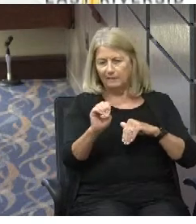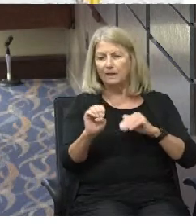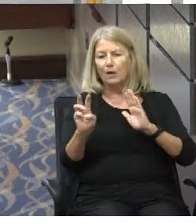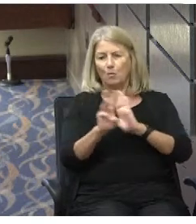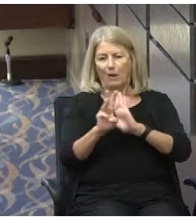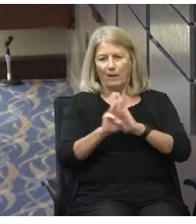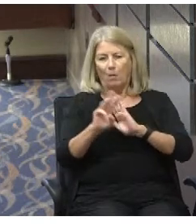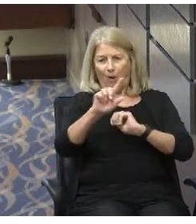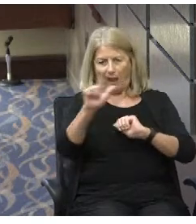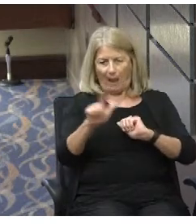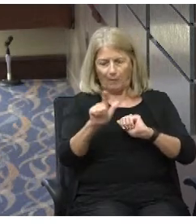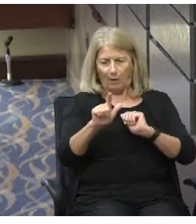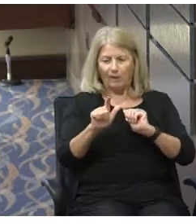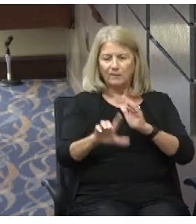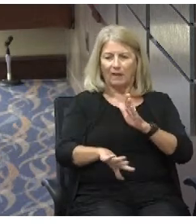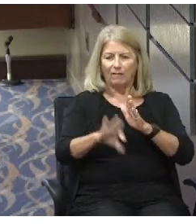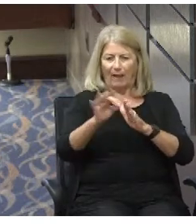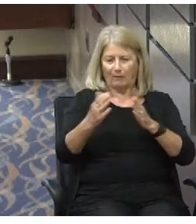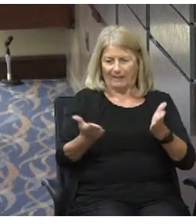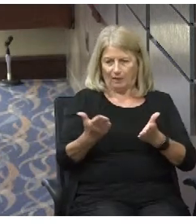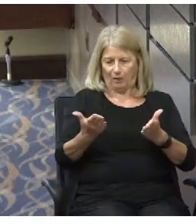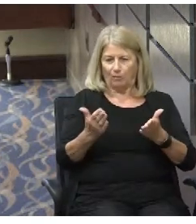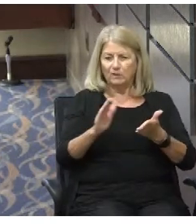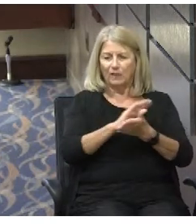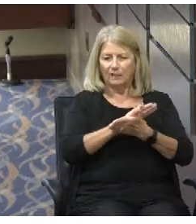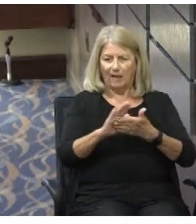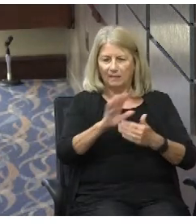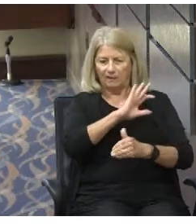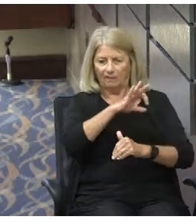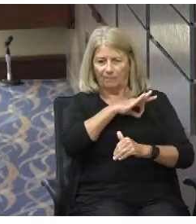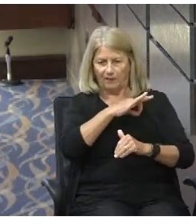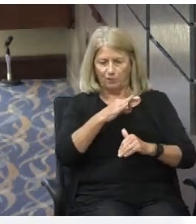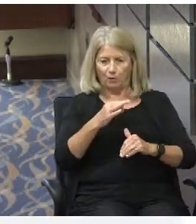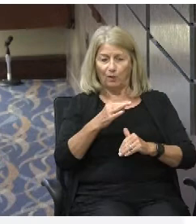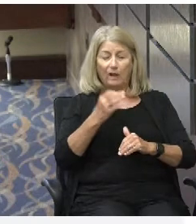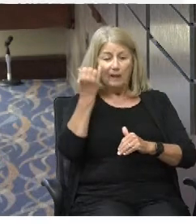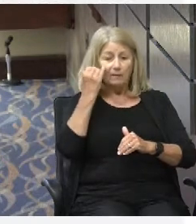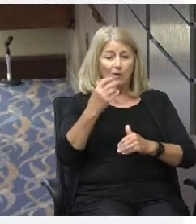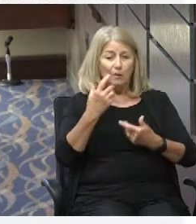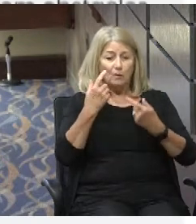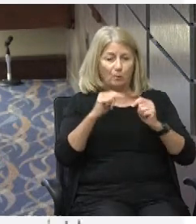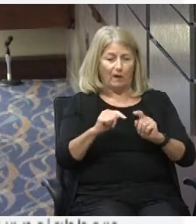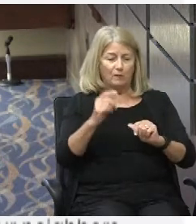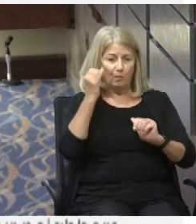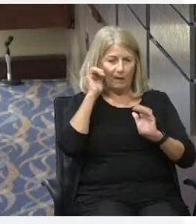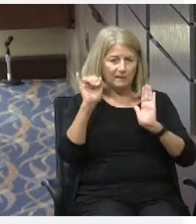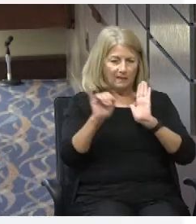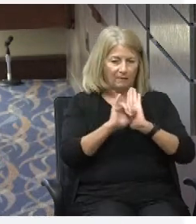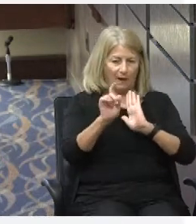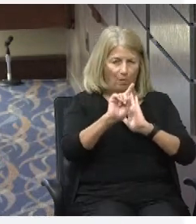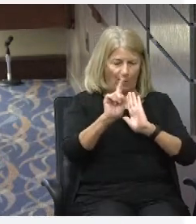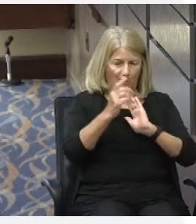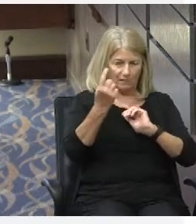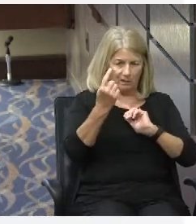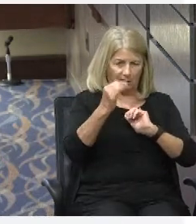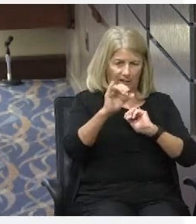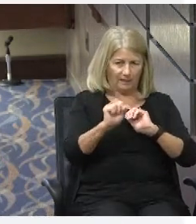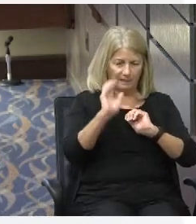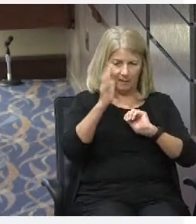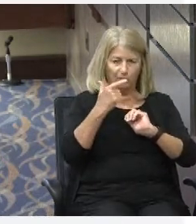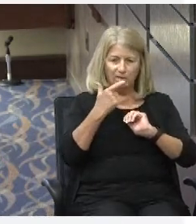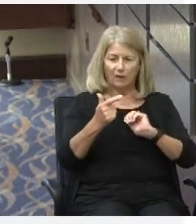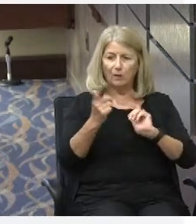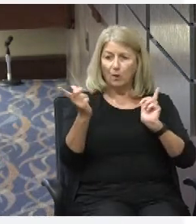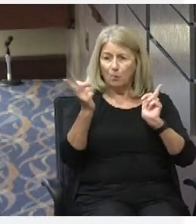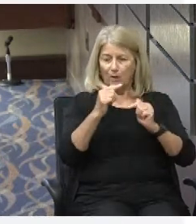here. So a nice feature for anybody really trying to identify what's around them. It'll also tell you when your yard brush collection is,